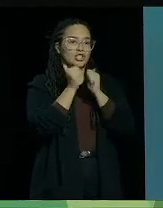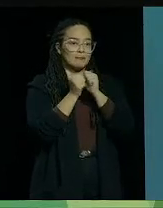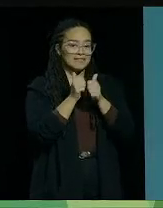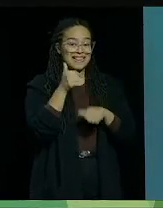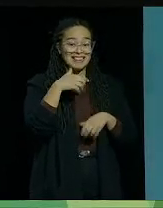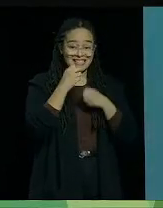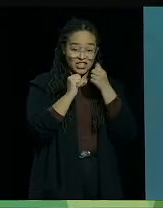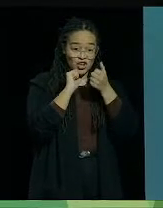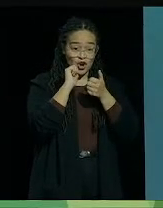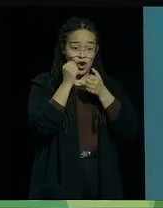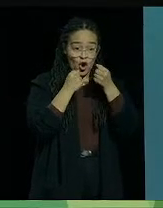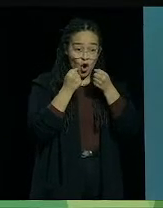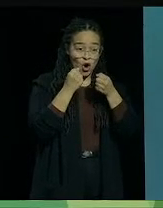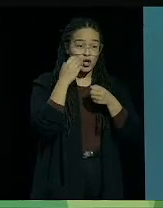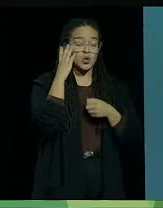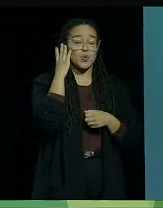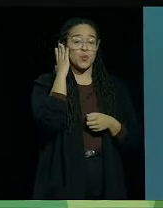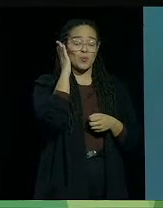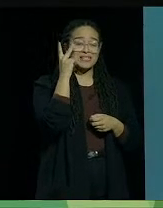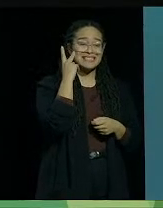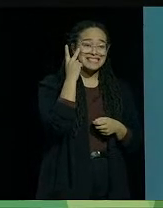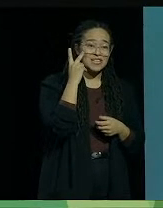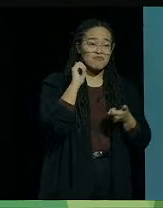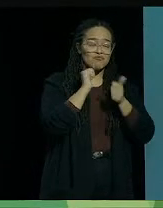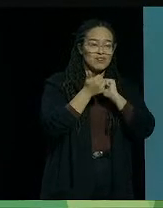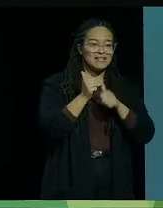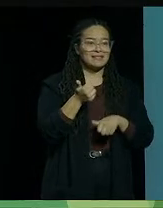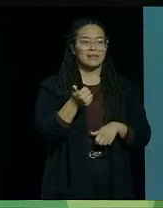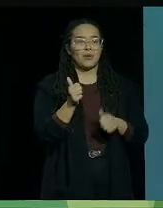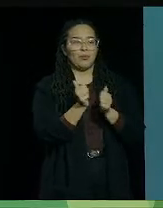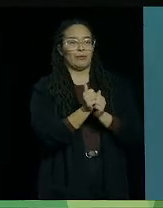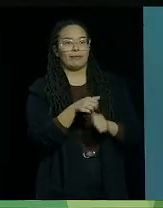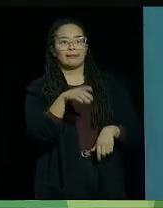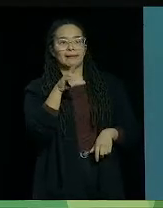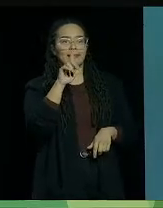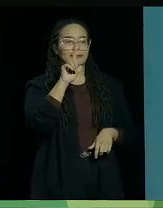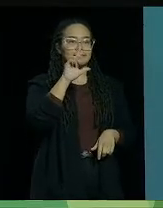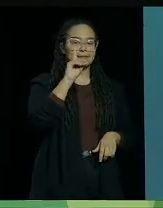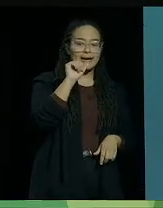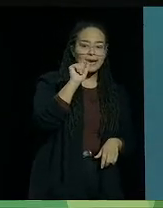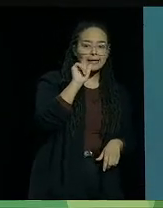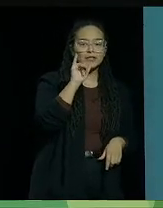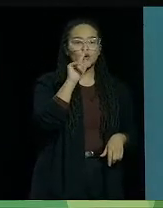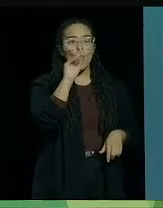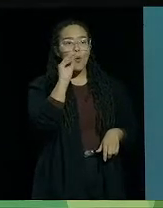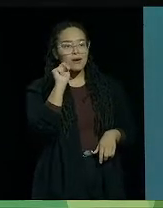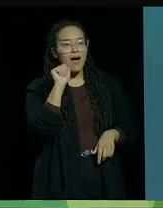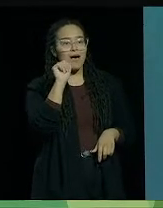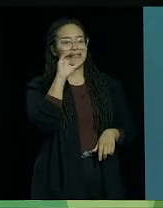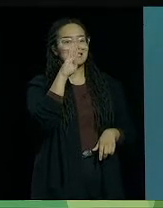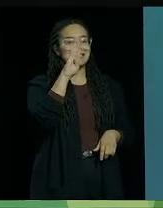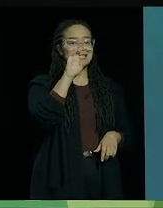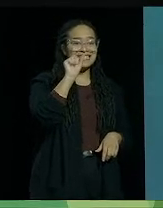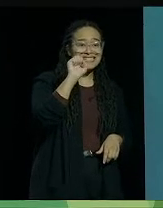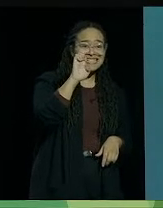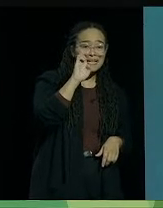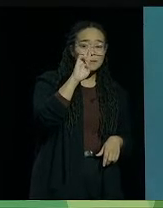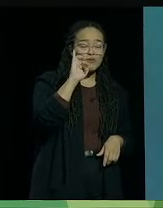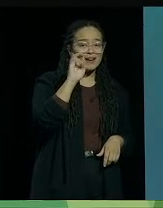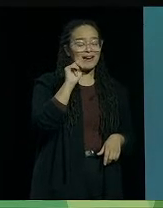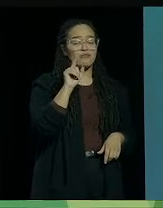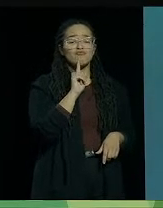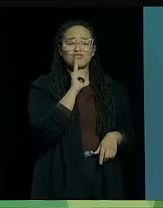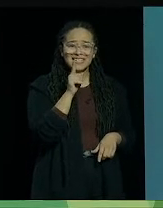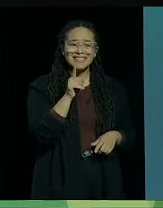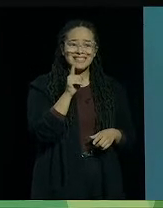you'll see racing in endurance classics such as Le Mans, Daytona, and Sebring. And they're very special for two